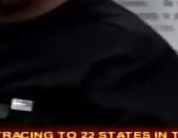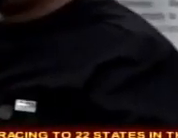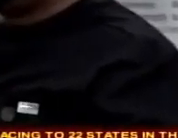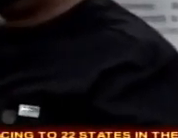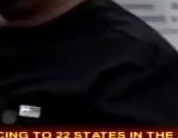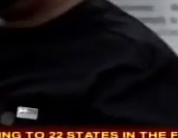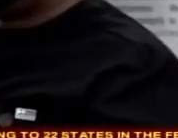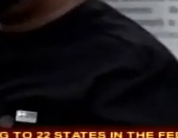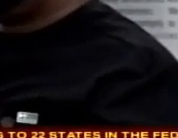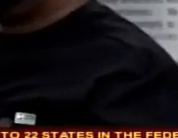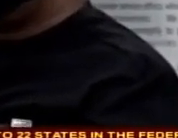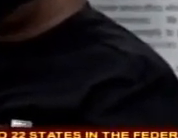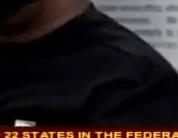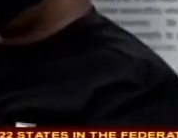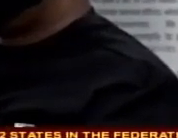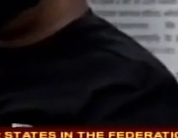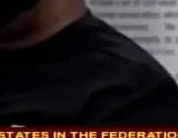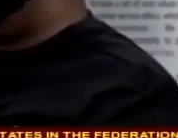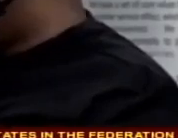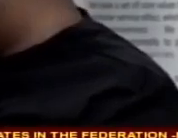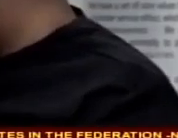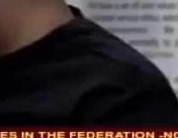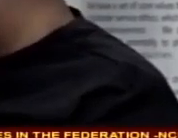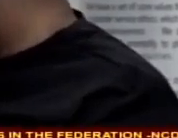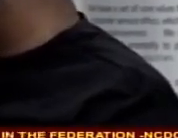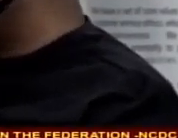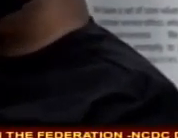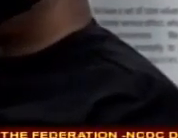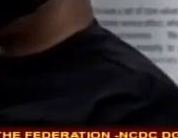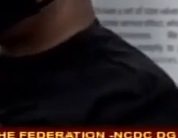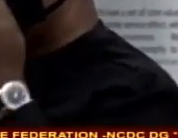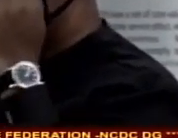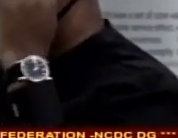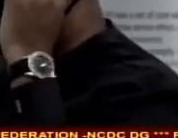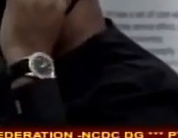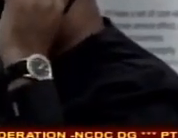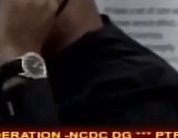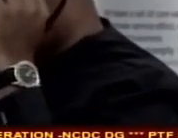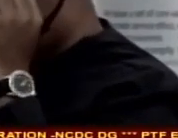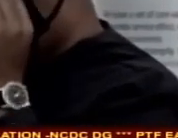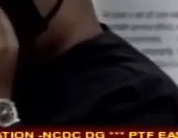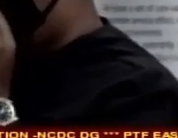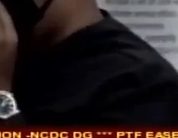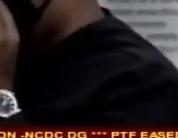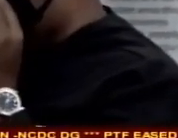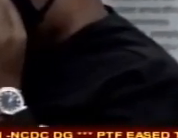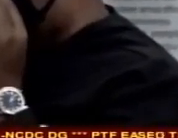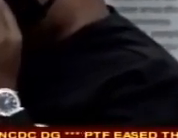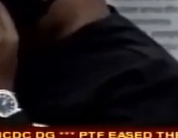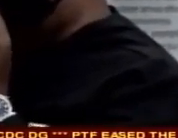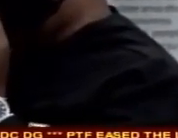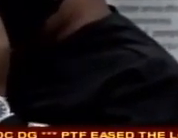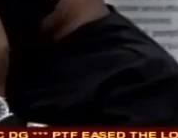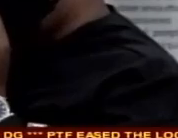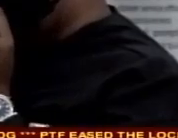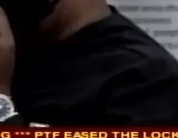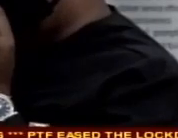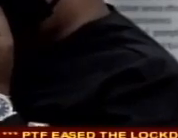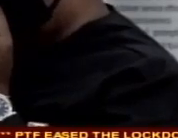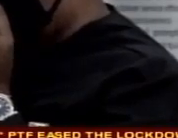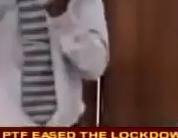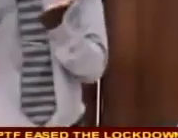of. I want to find out, sir, is there a way the PTF in any way considering adopting that center, that